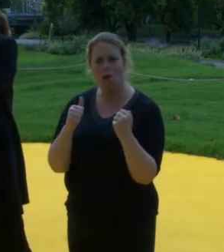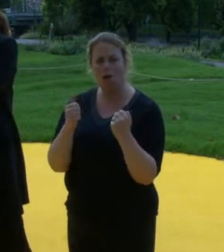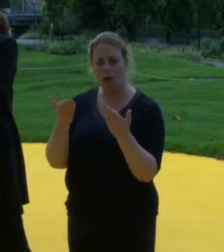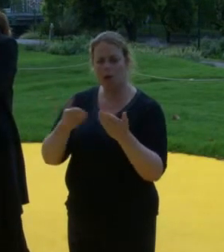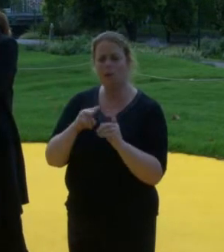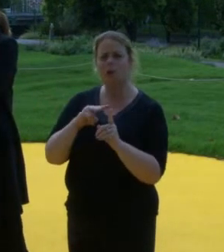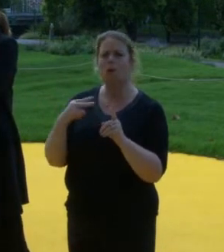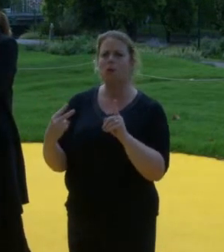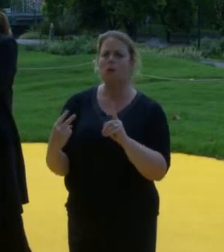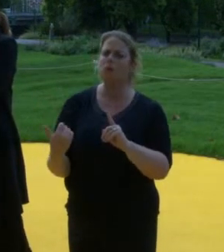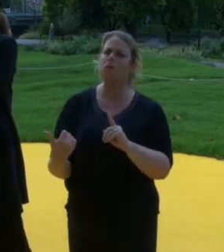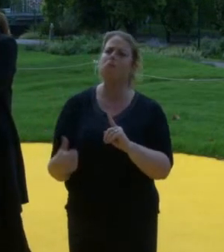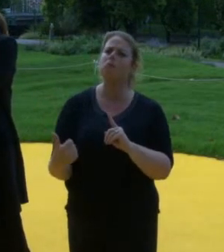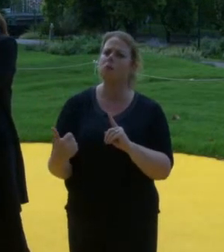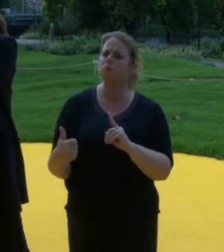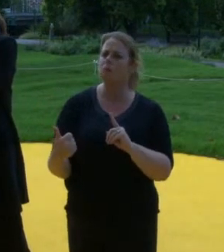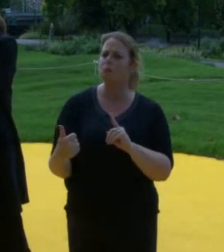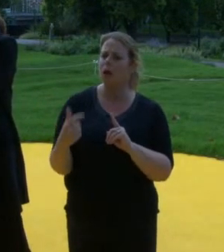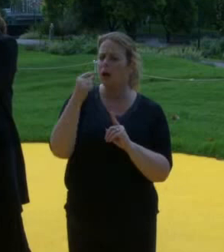quiet contemplation